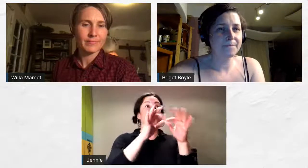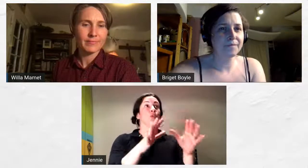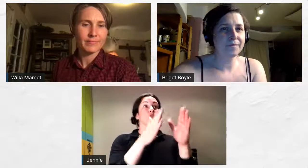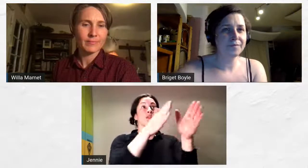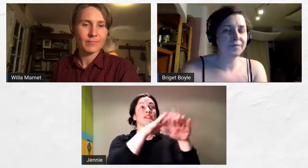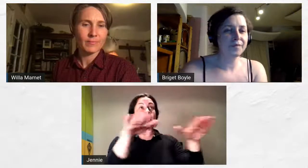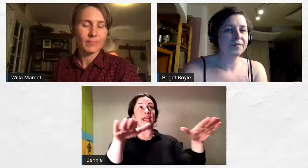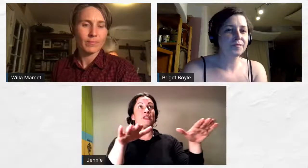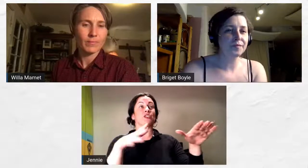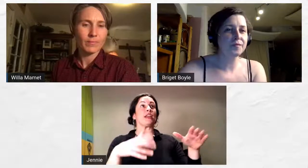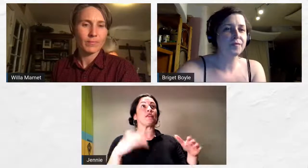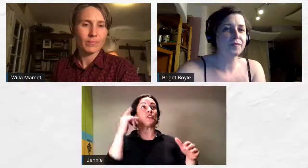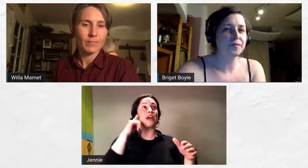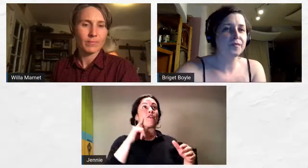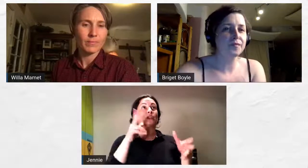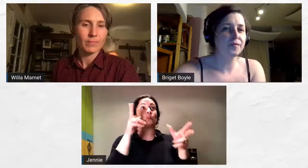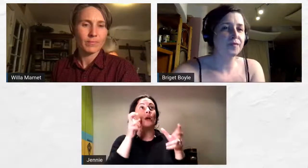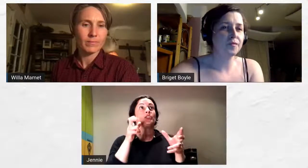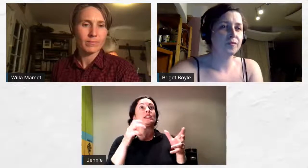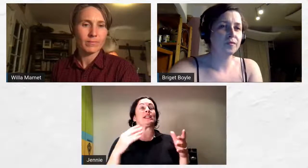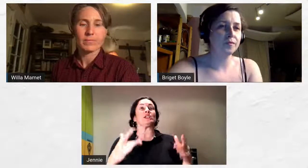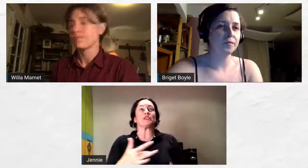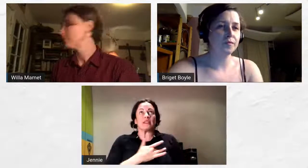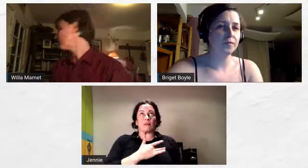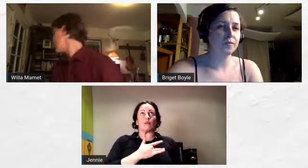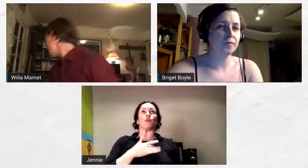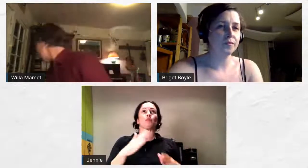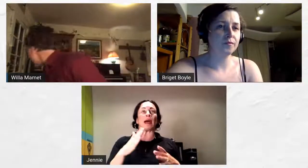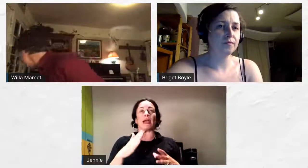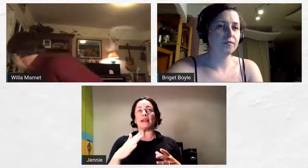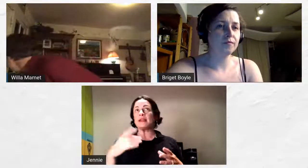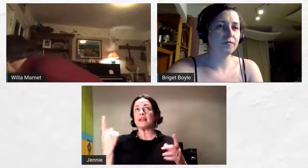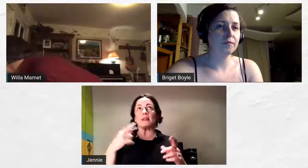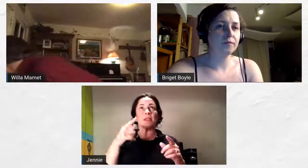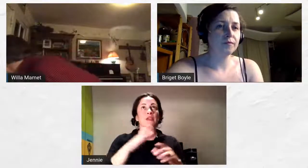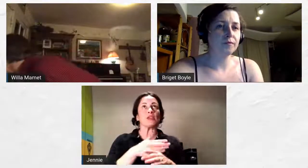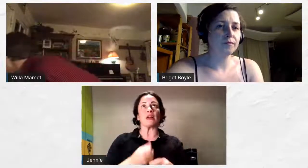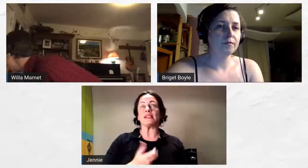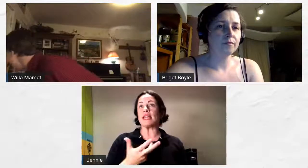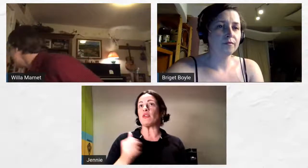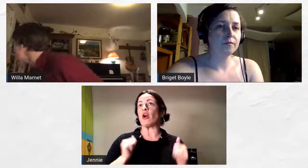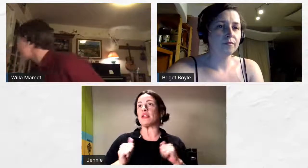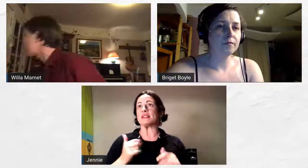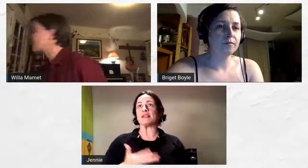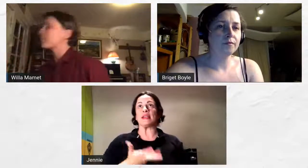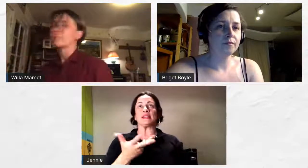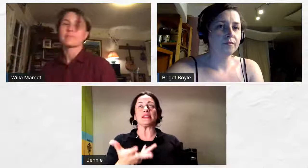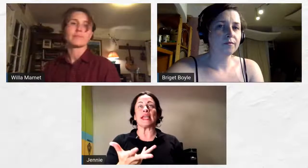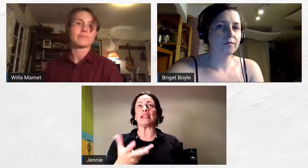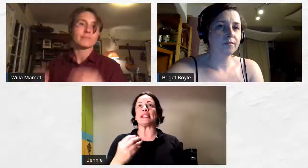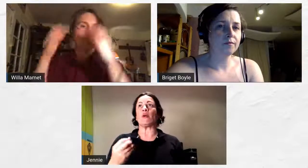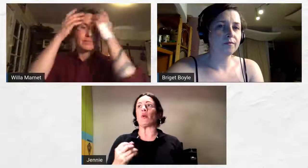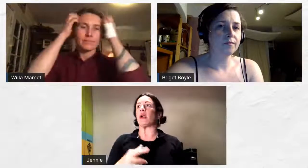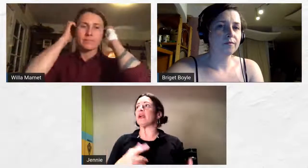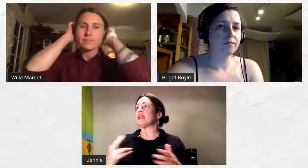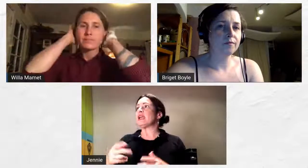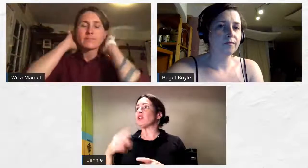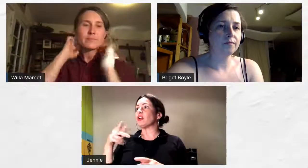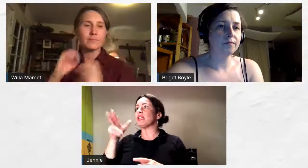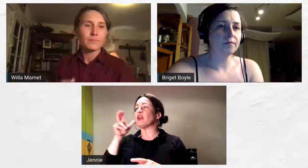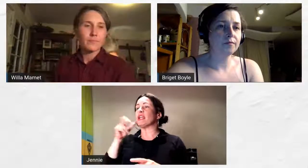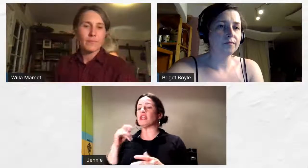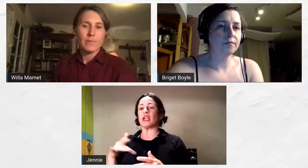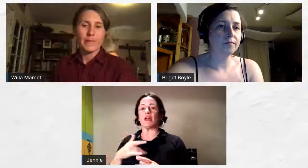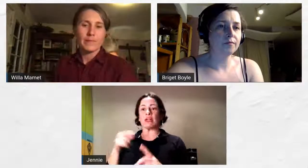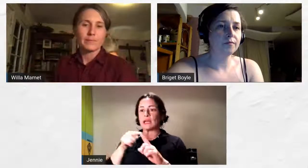accessible interpreters on stage. If you're deaf and you're watching and you're just like moved by something the song is saying or the artist is saying, or if